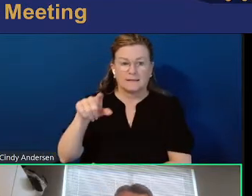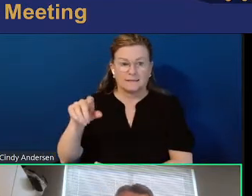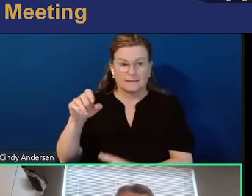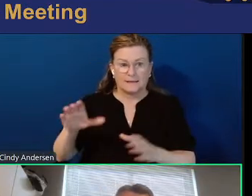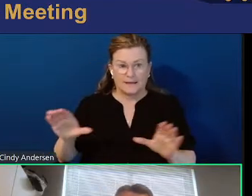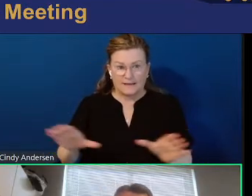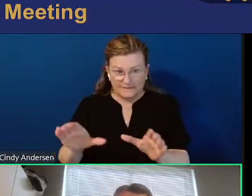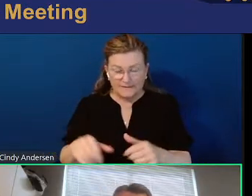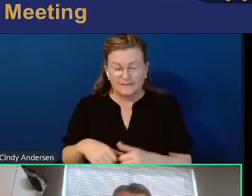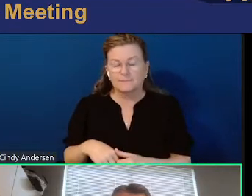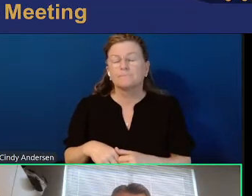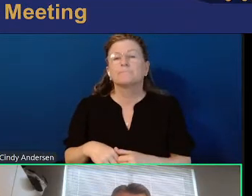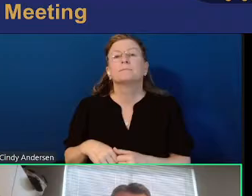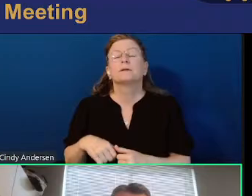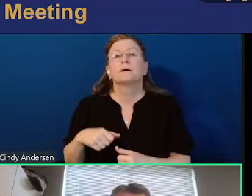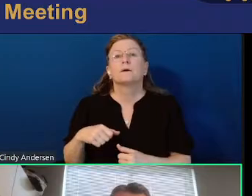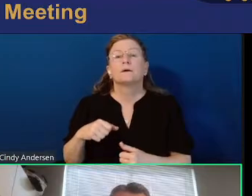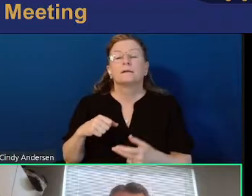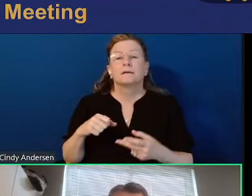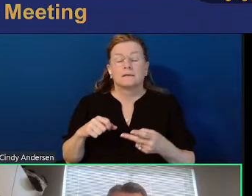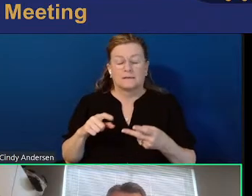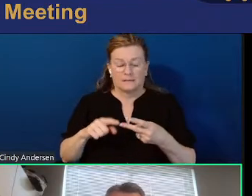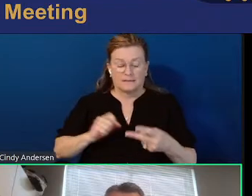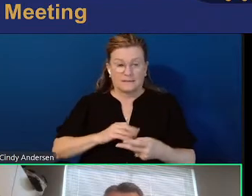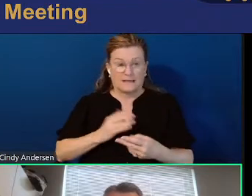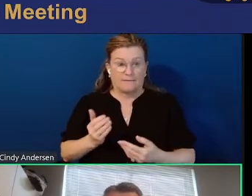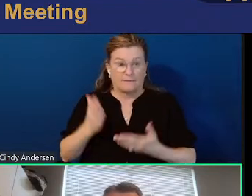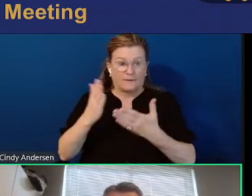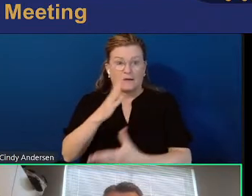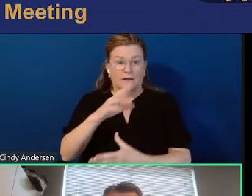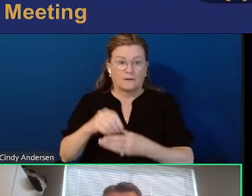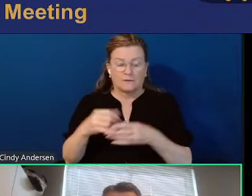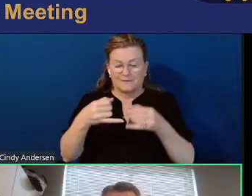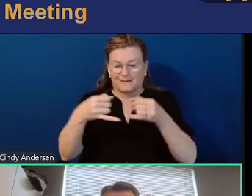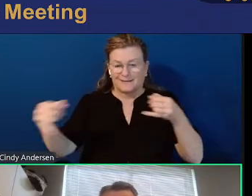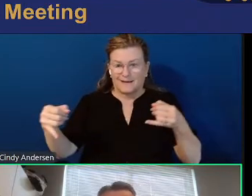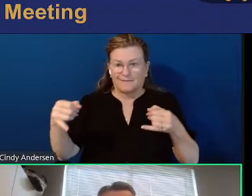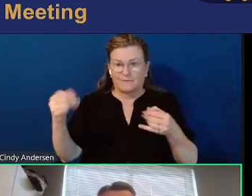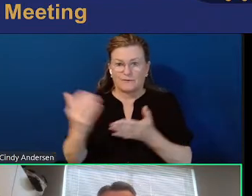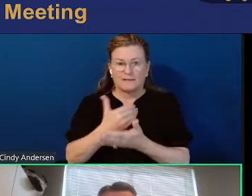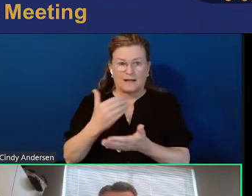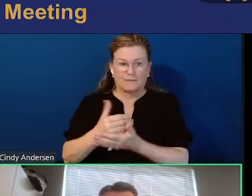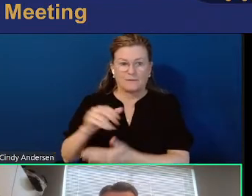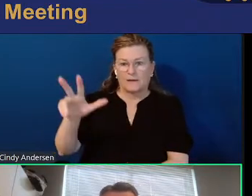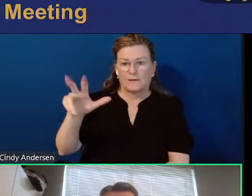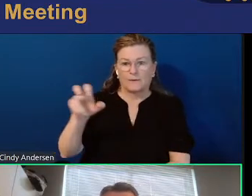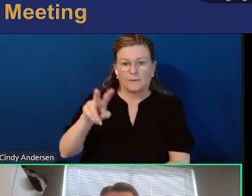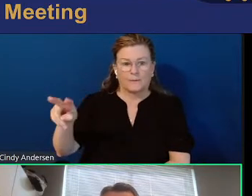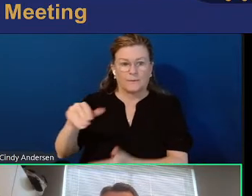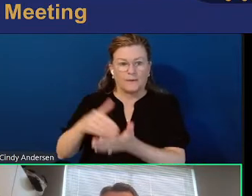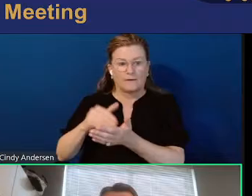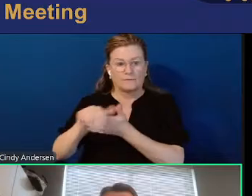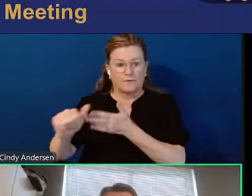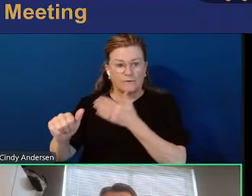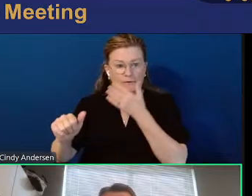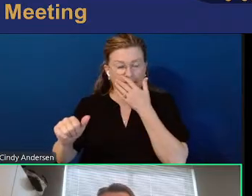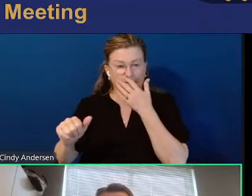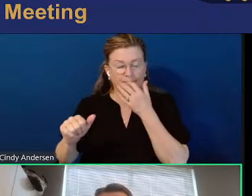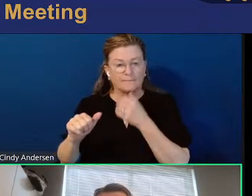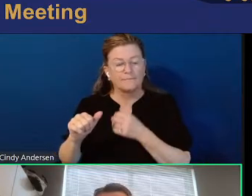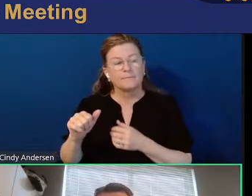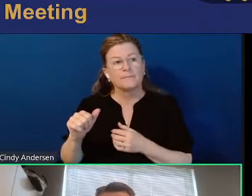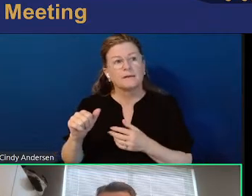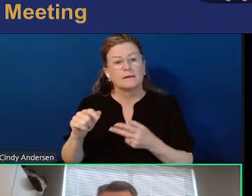staff recommendation includes a line for salaries that is $322,000.